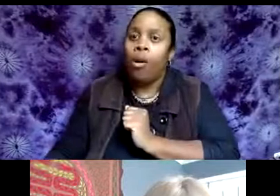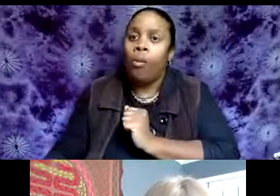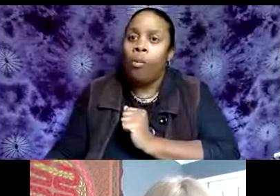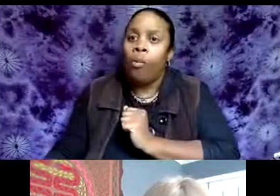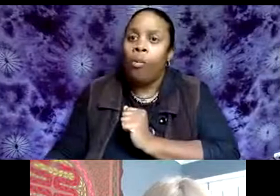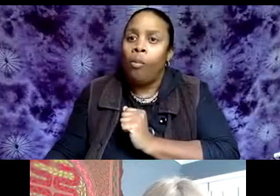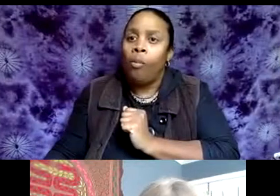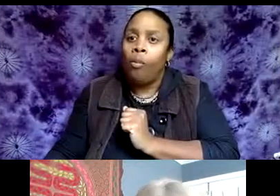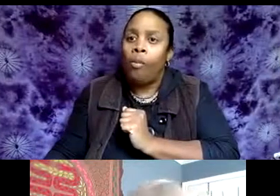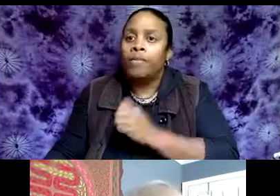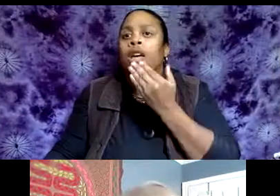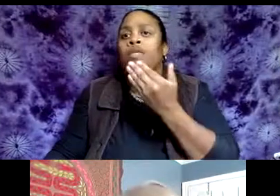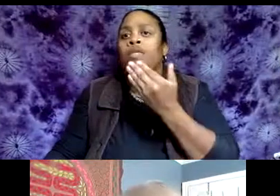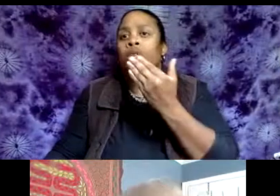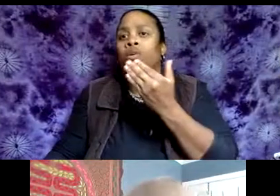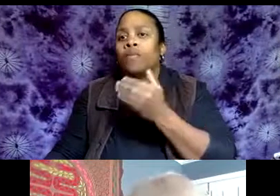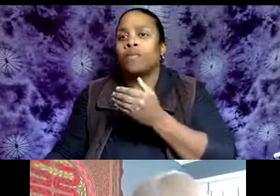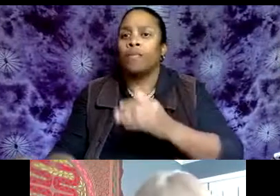Great. Thanks so much, Laurie.